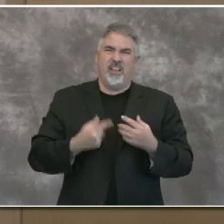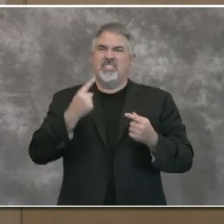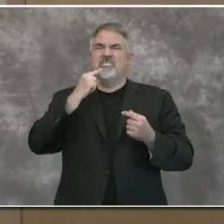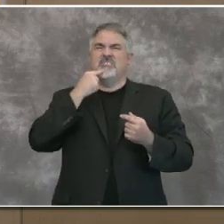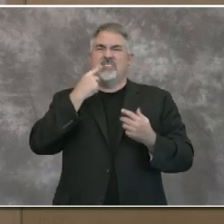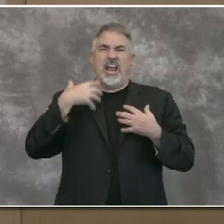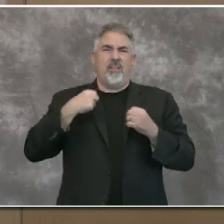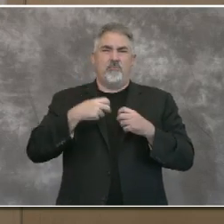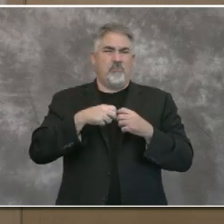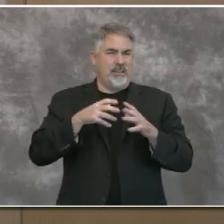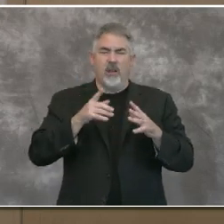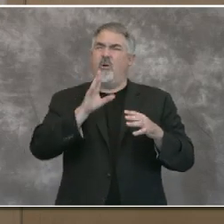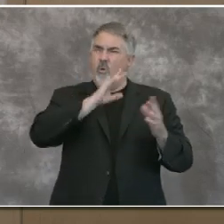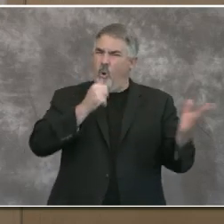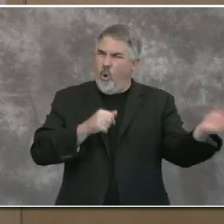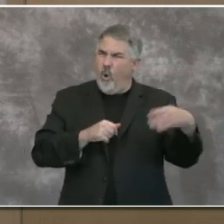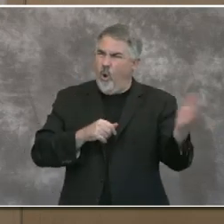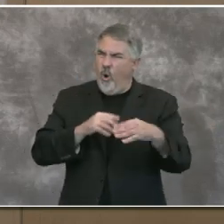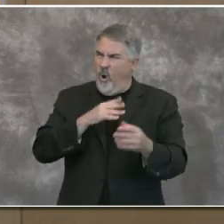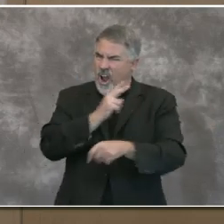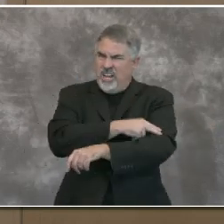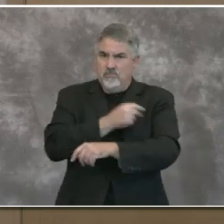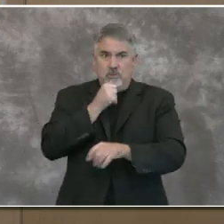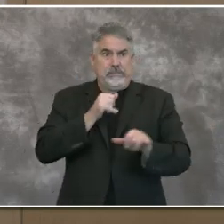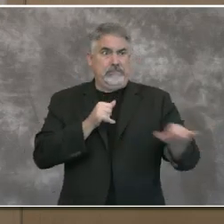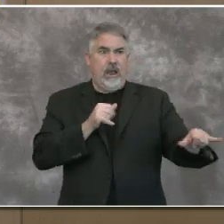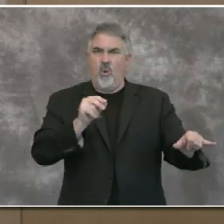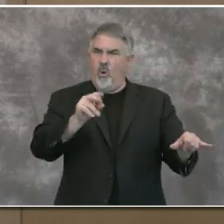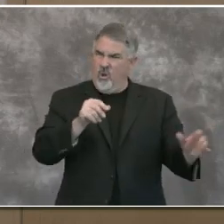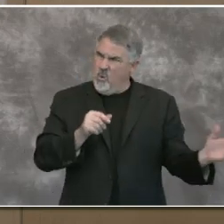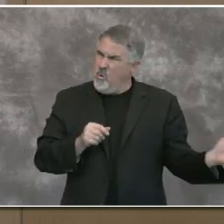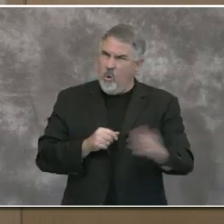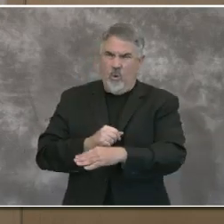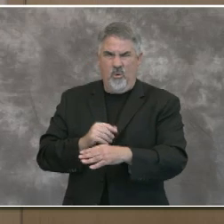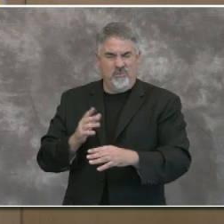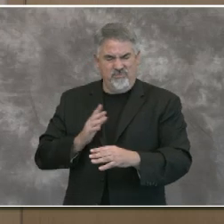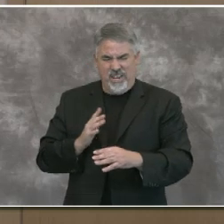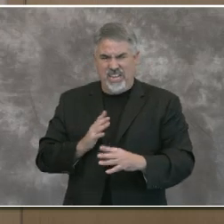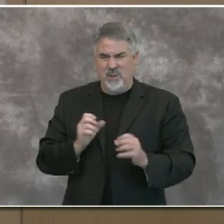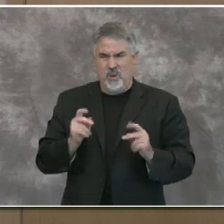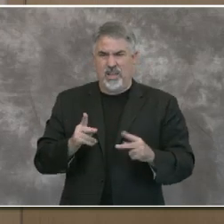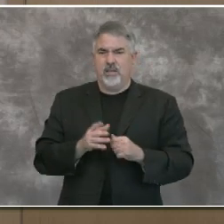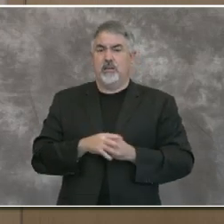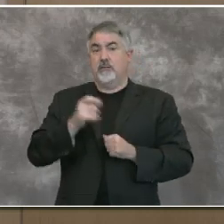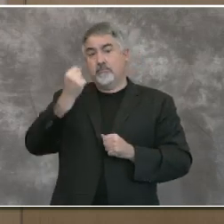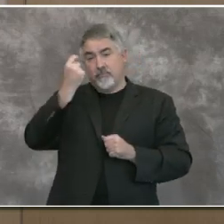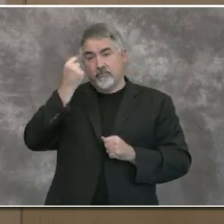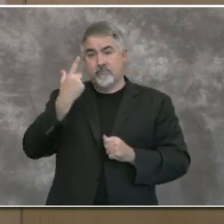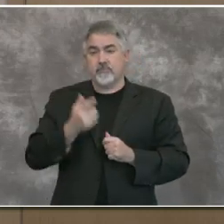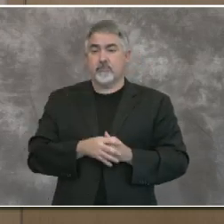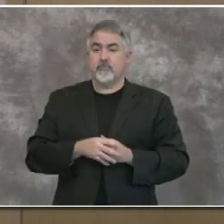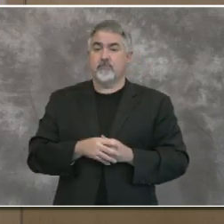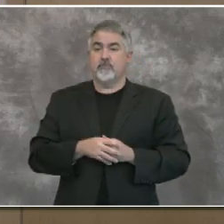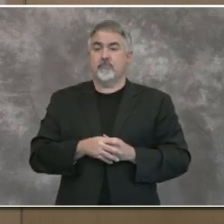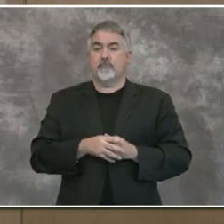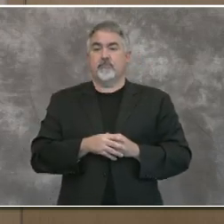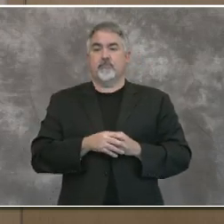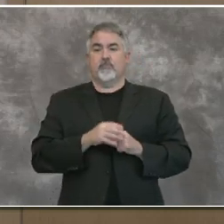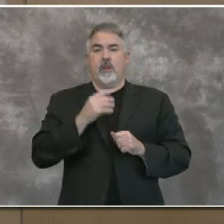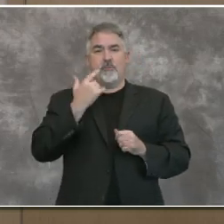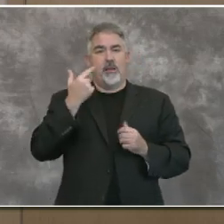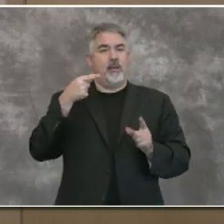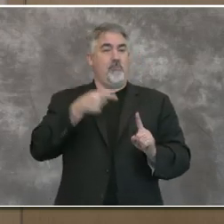other, decreasing other health conditions, but it still doesn't impact people that might have heart attacks or strokes